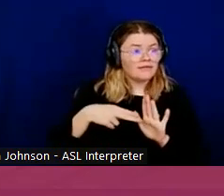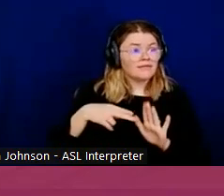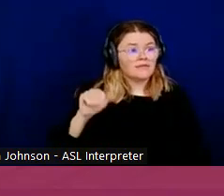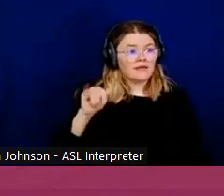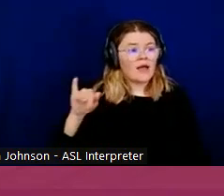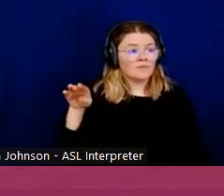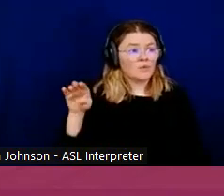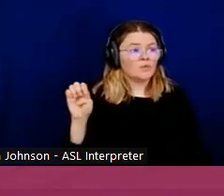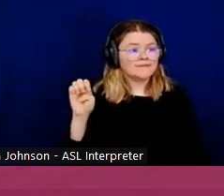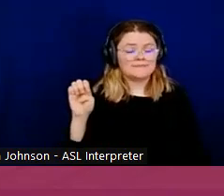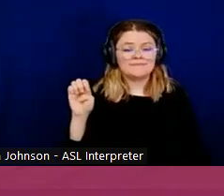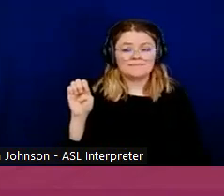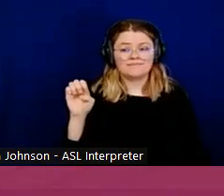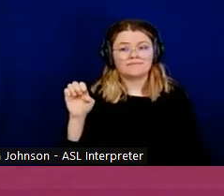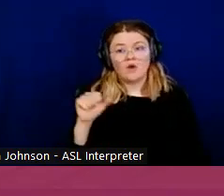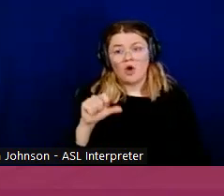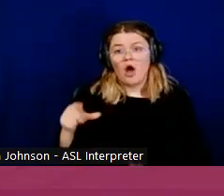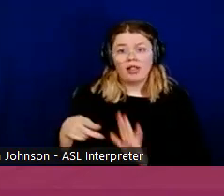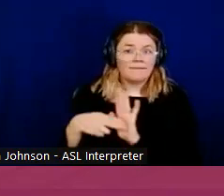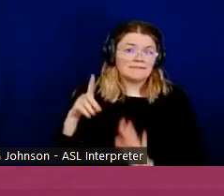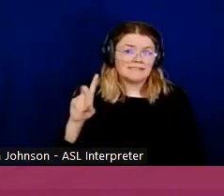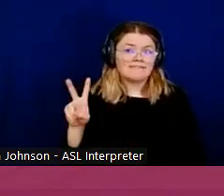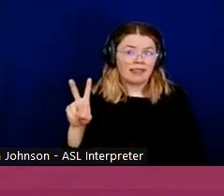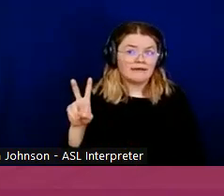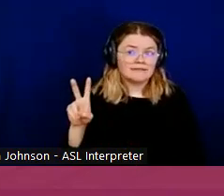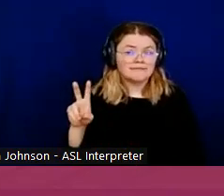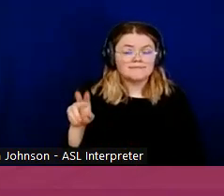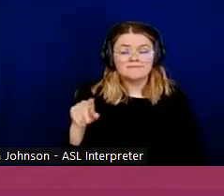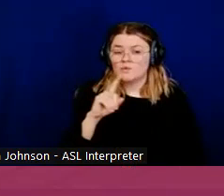comes to abuse, and abuse is not always physical.